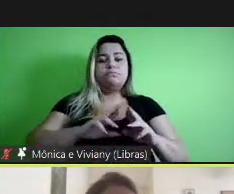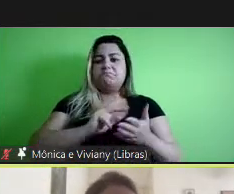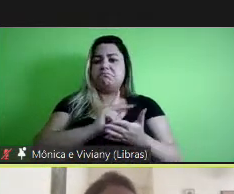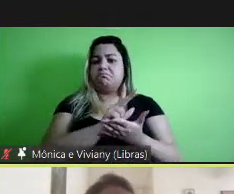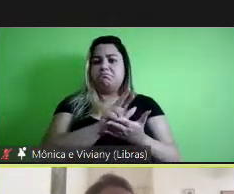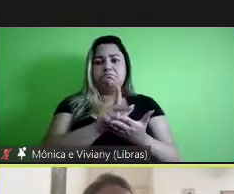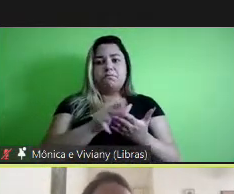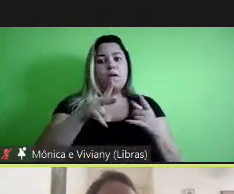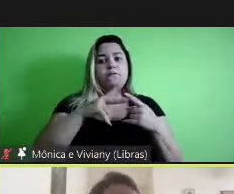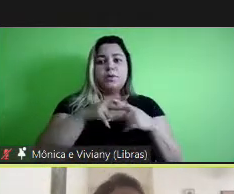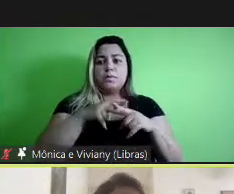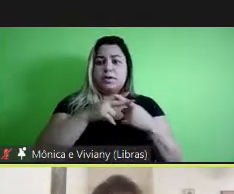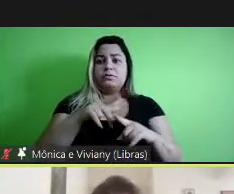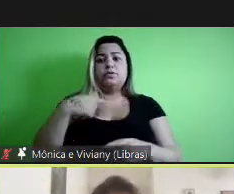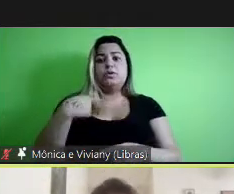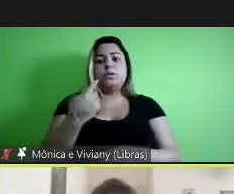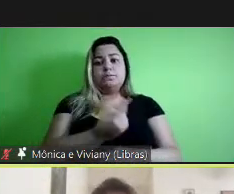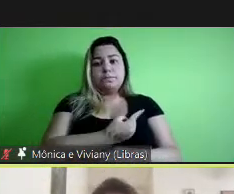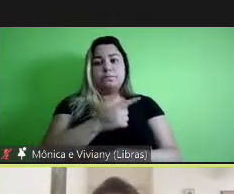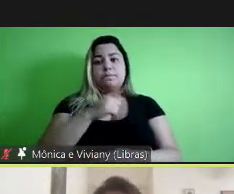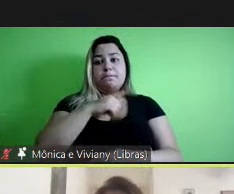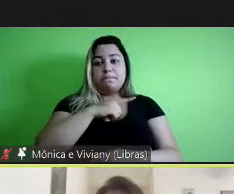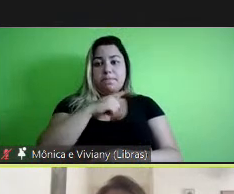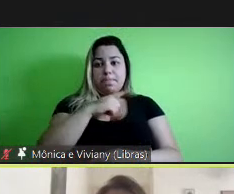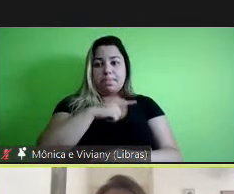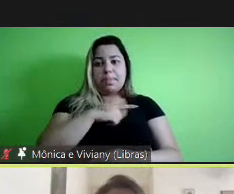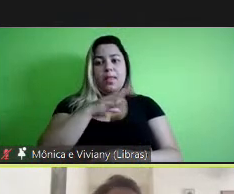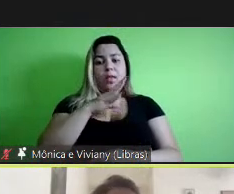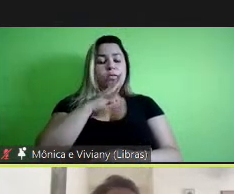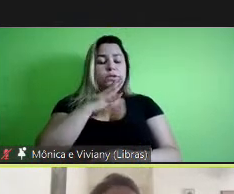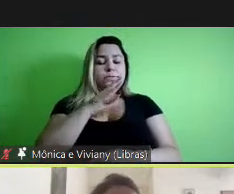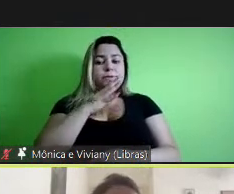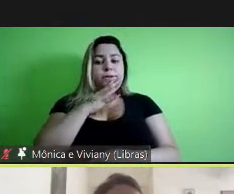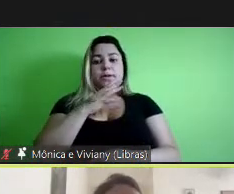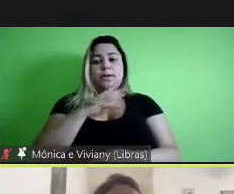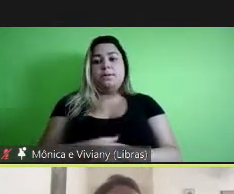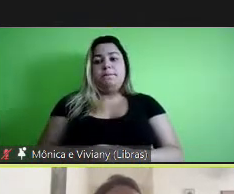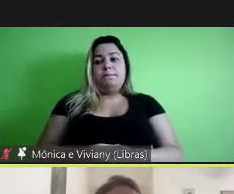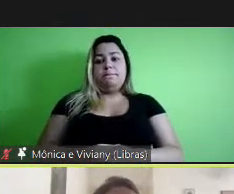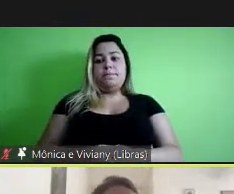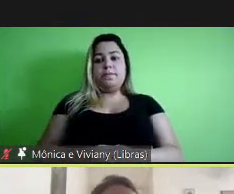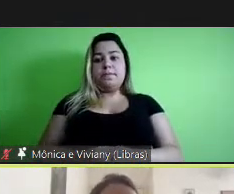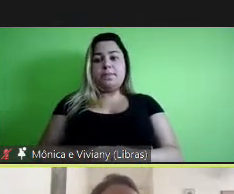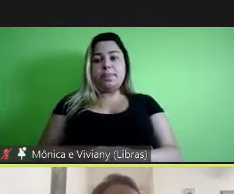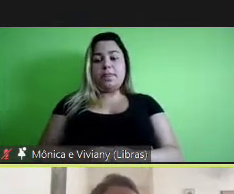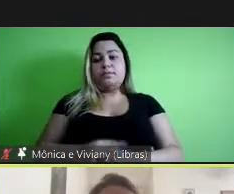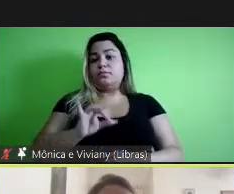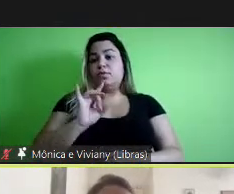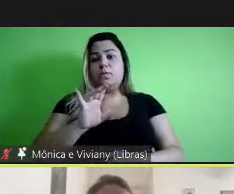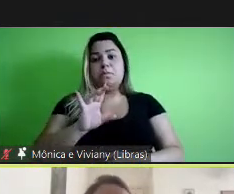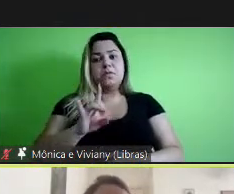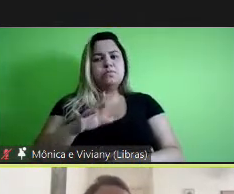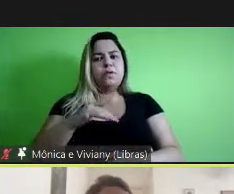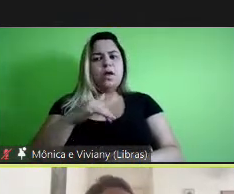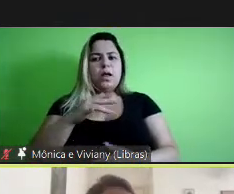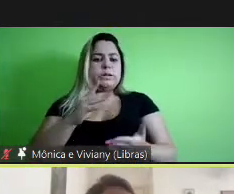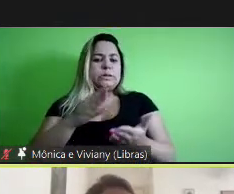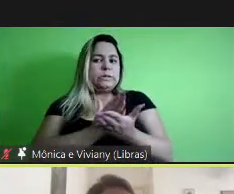through the many tools that we have in which we were able to advance in knowledge and not be only